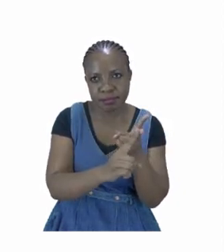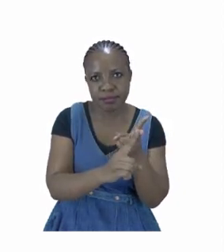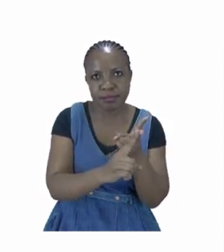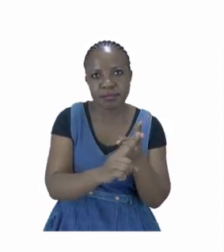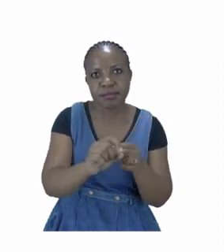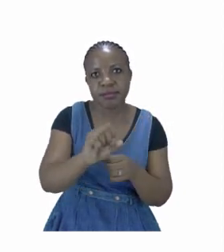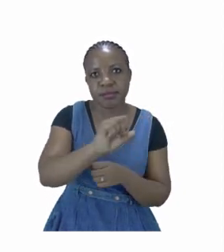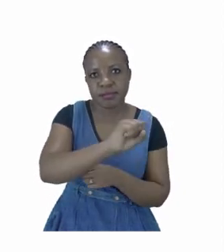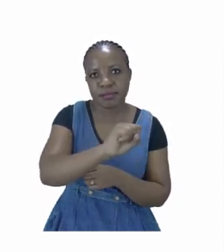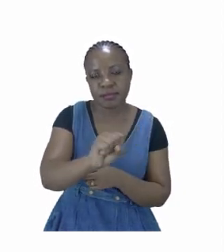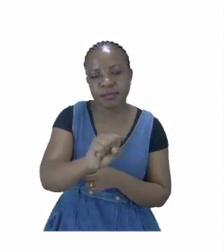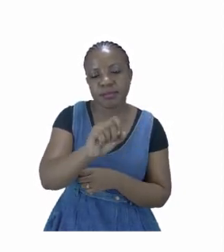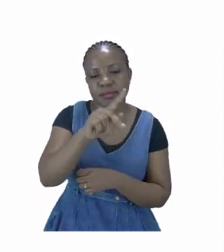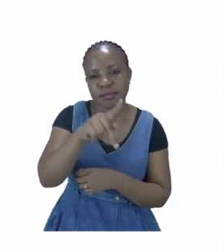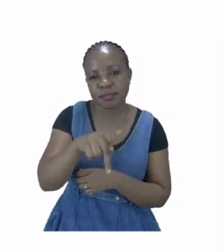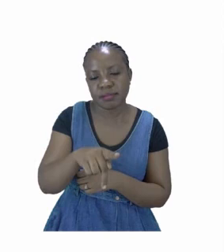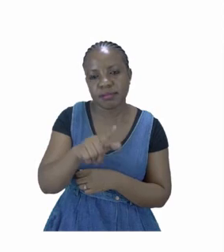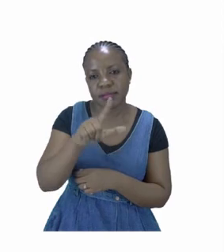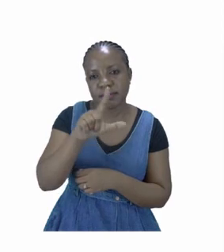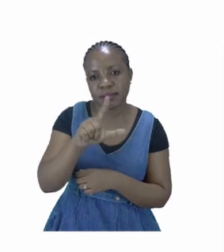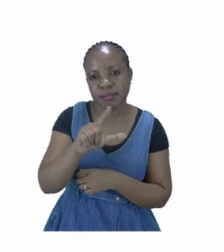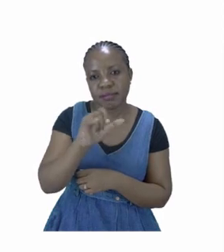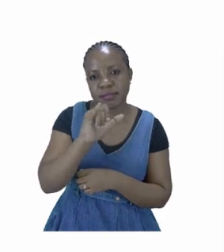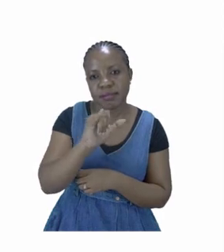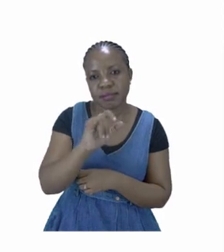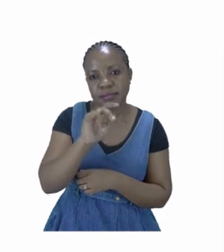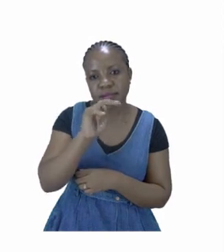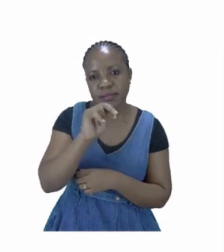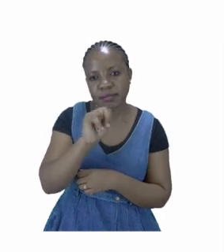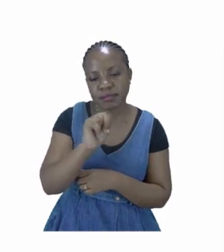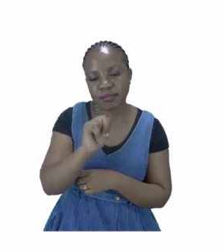word splinter,